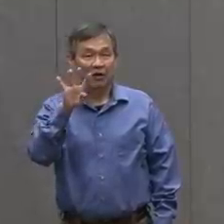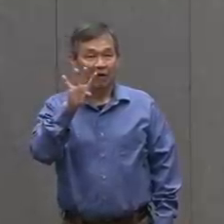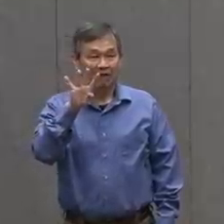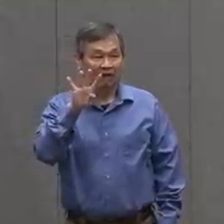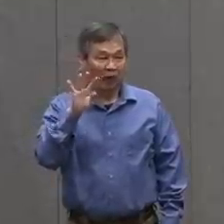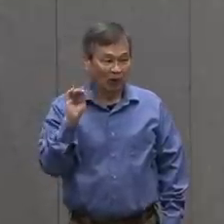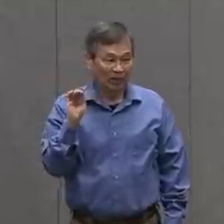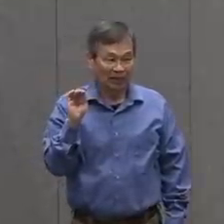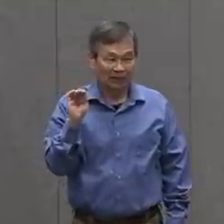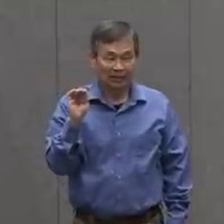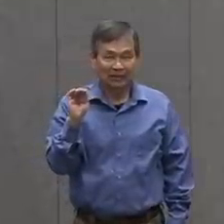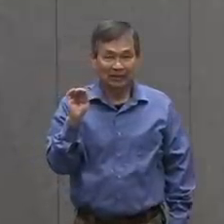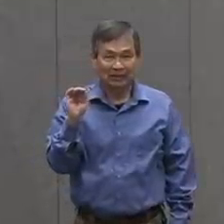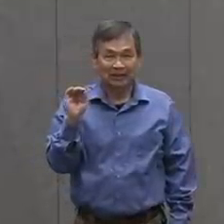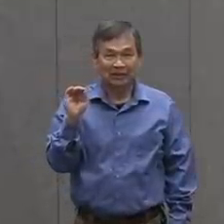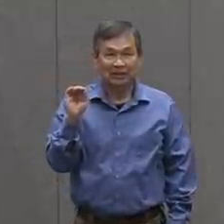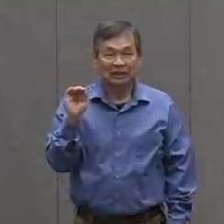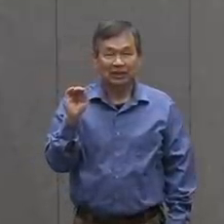40,